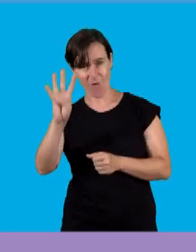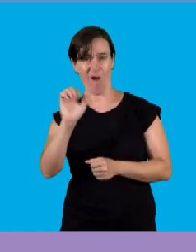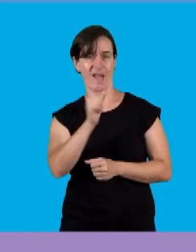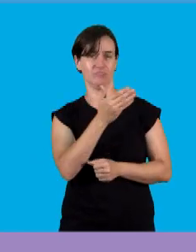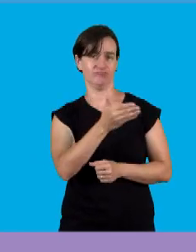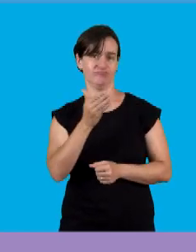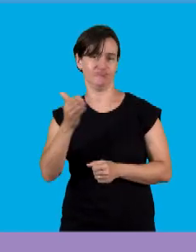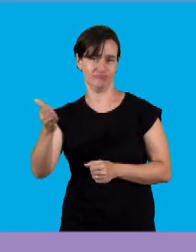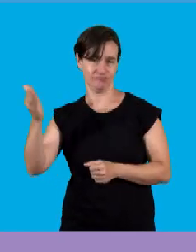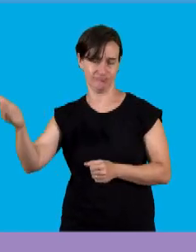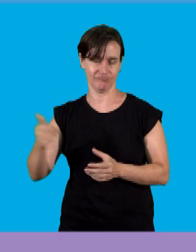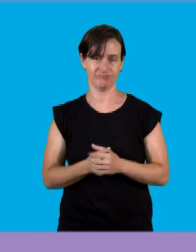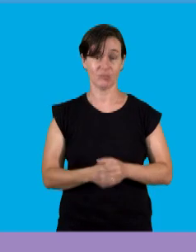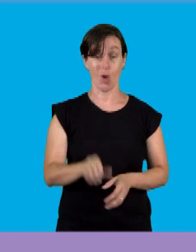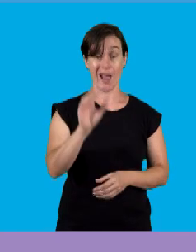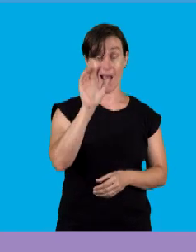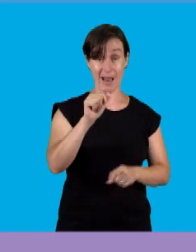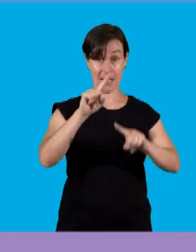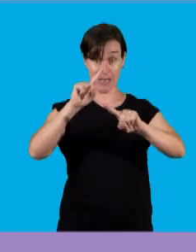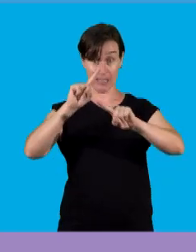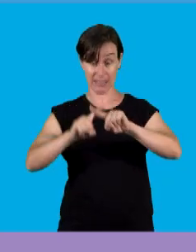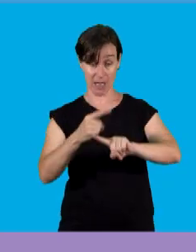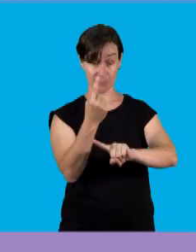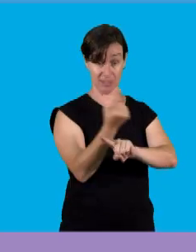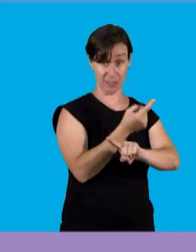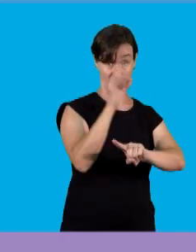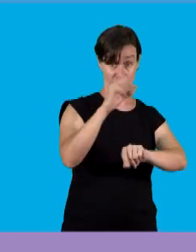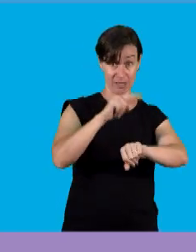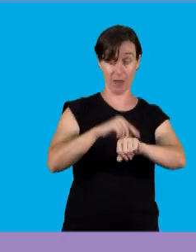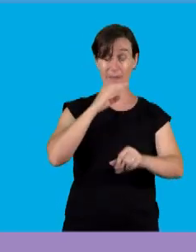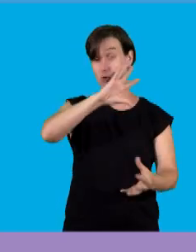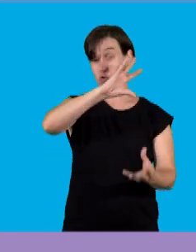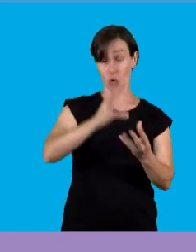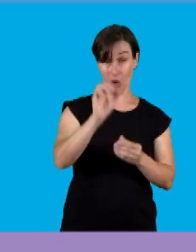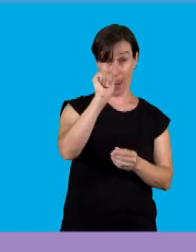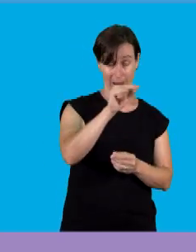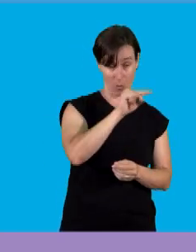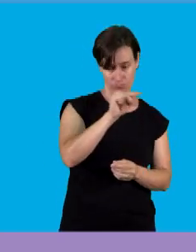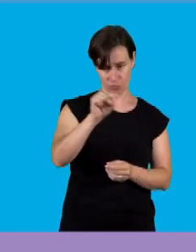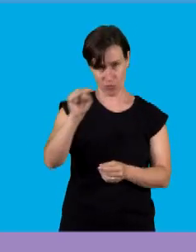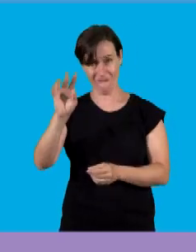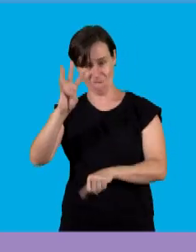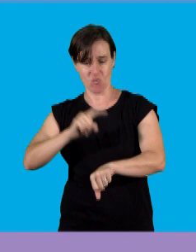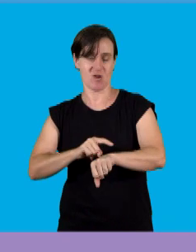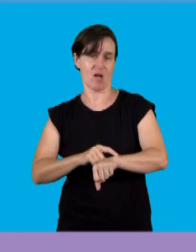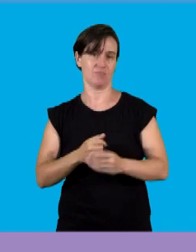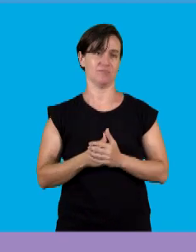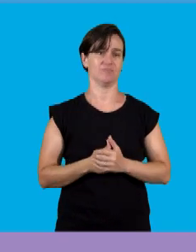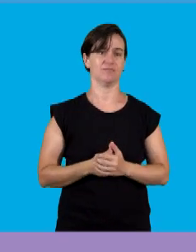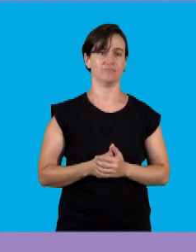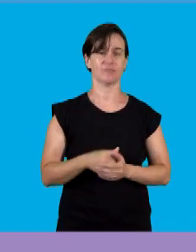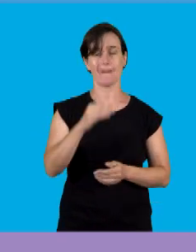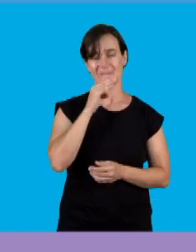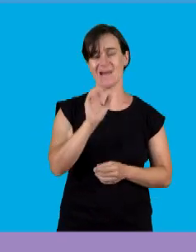4 a's. We have a multiplying itself 3 times by itself. So that gives us